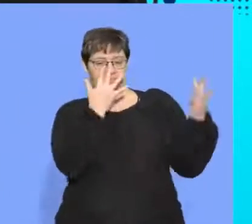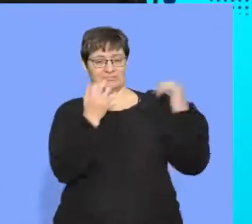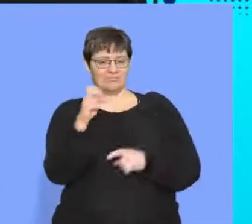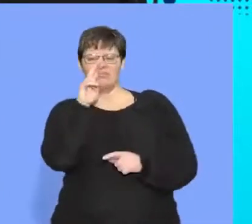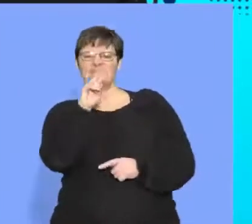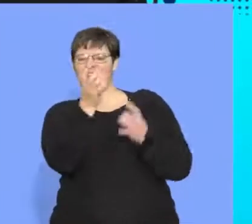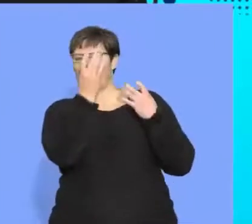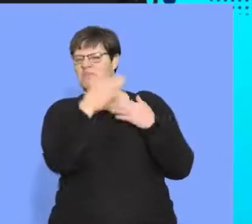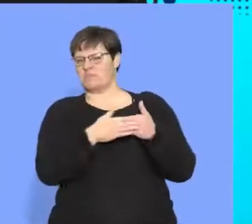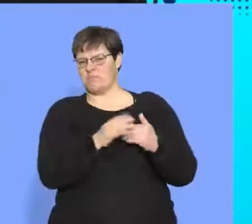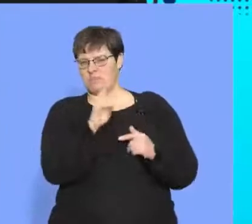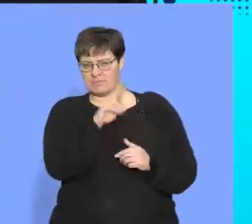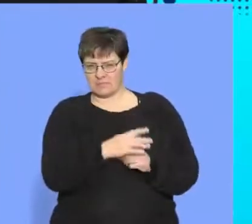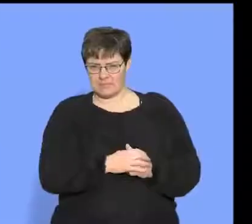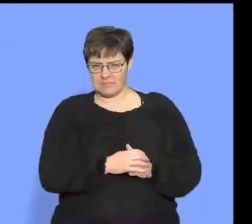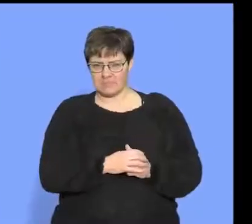for a bit more information.